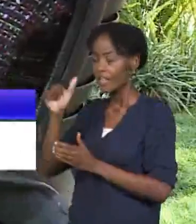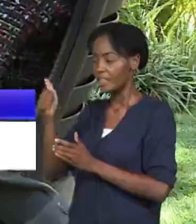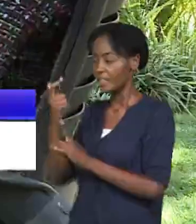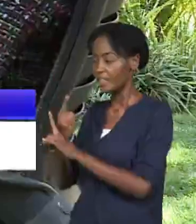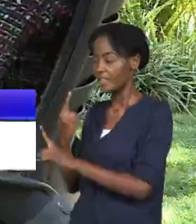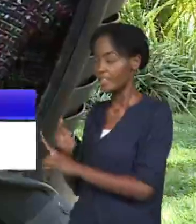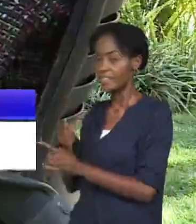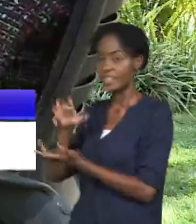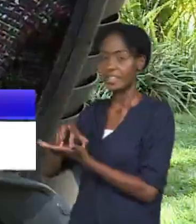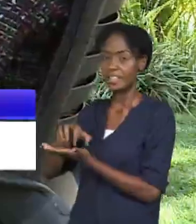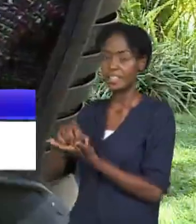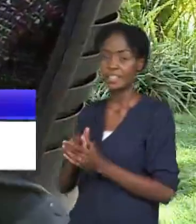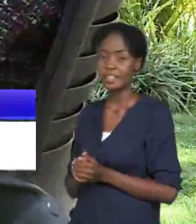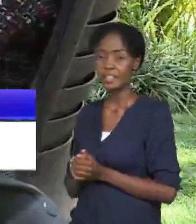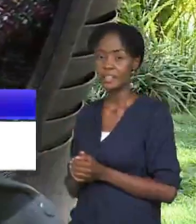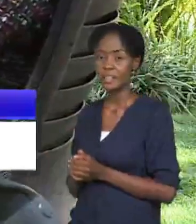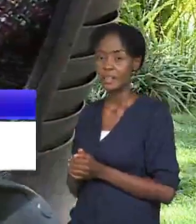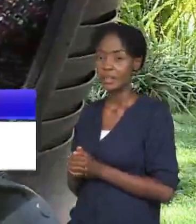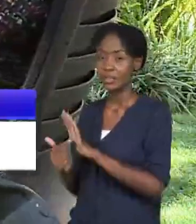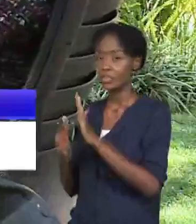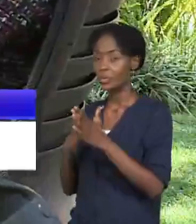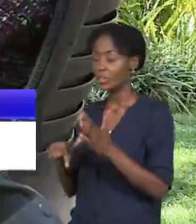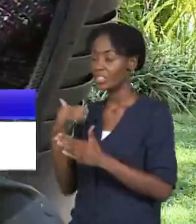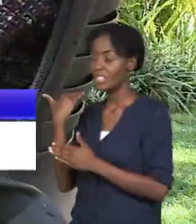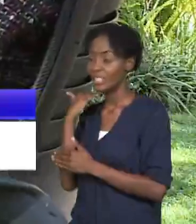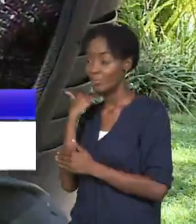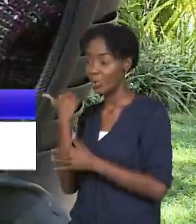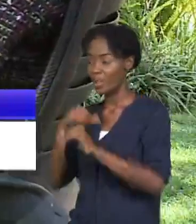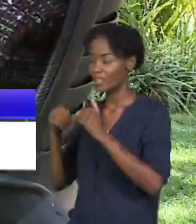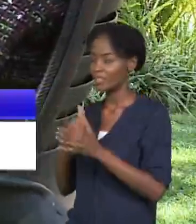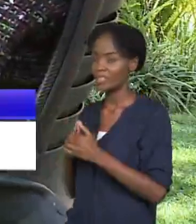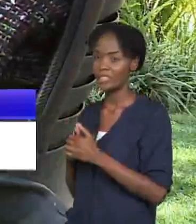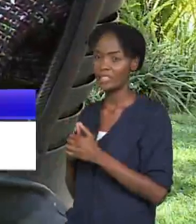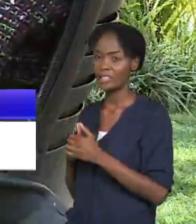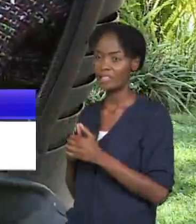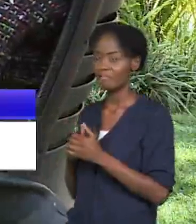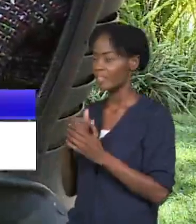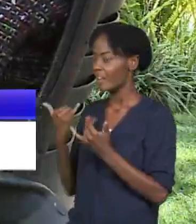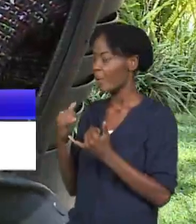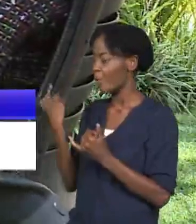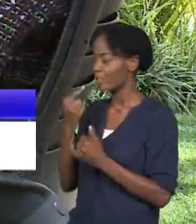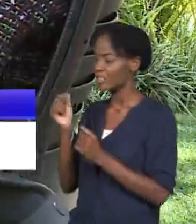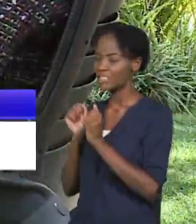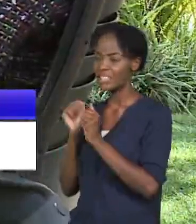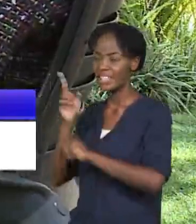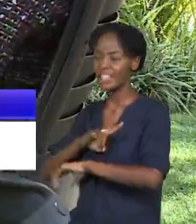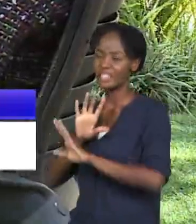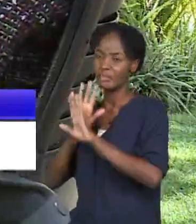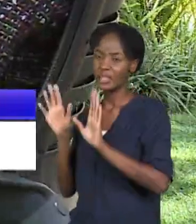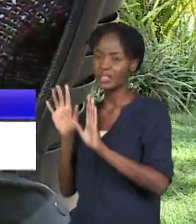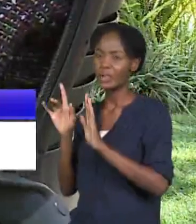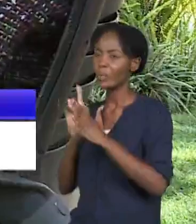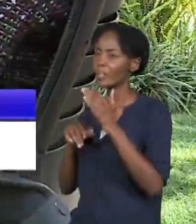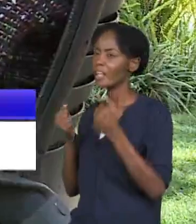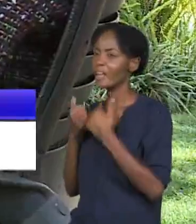up in the country that show crime among students, that they recently returned to school. It's just been a week or less than 10 days. Mm-hmm. What is going on?